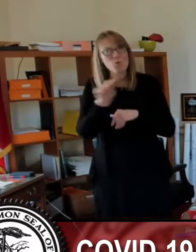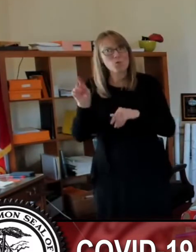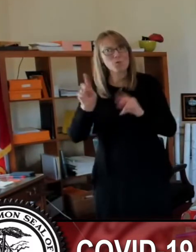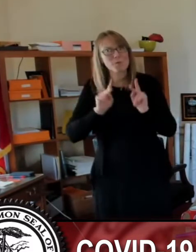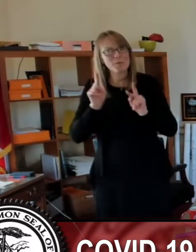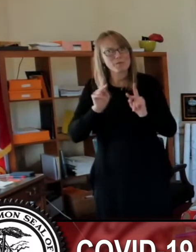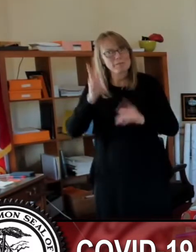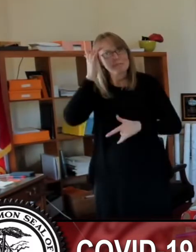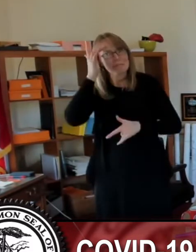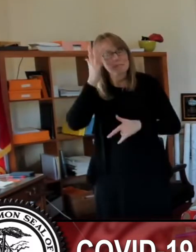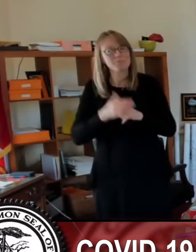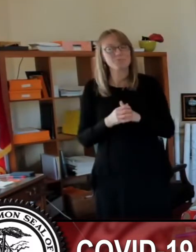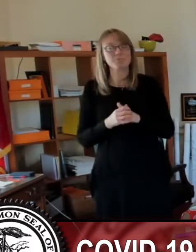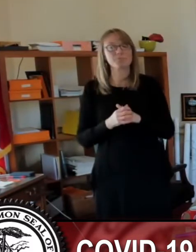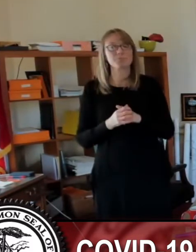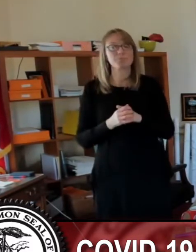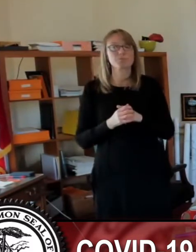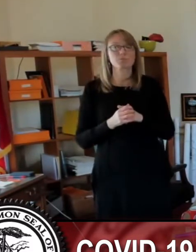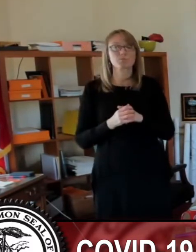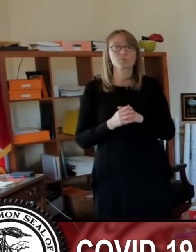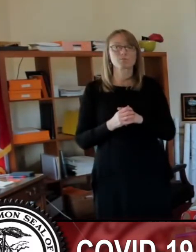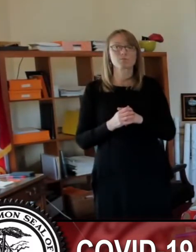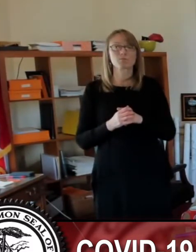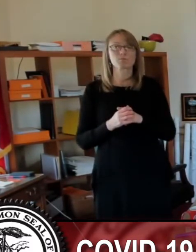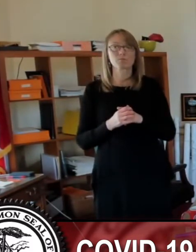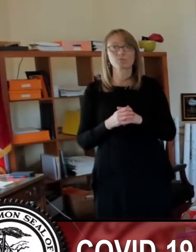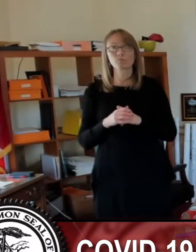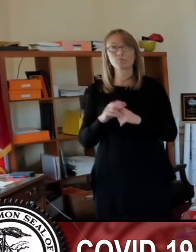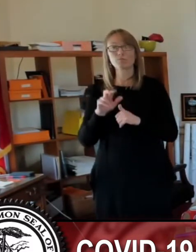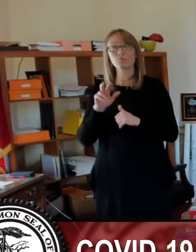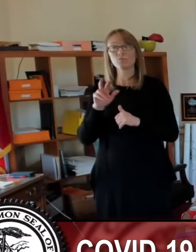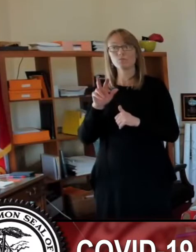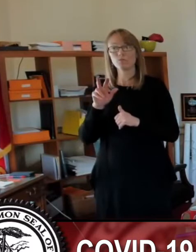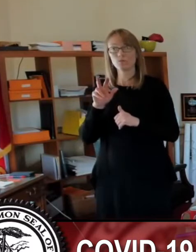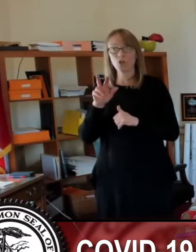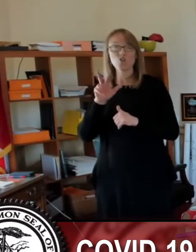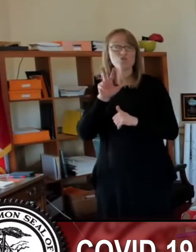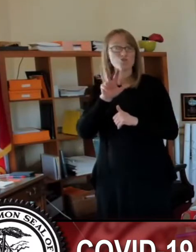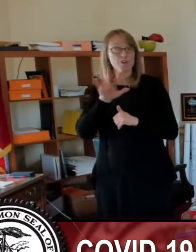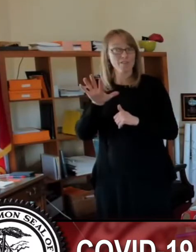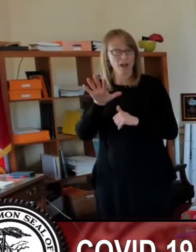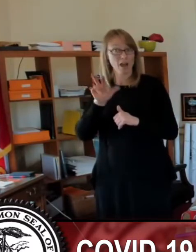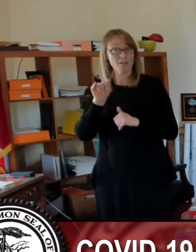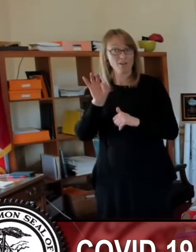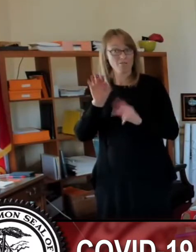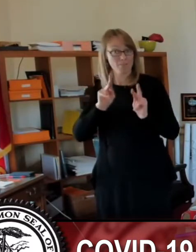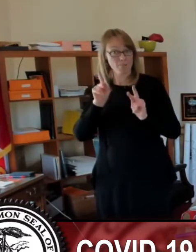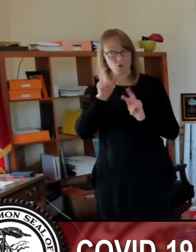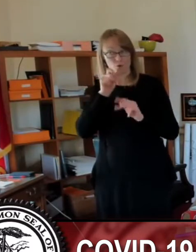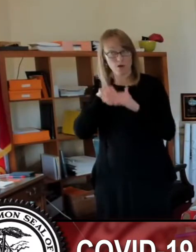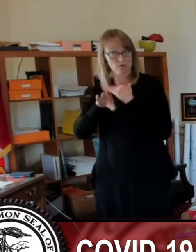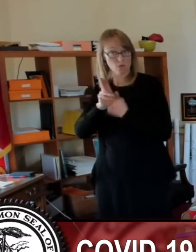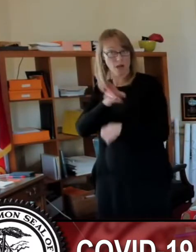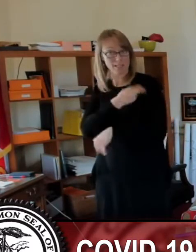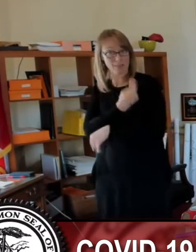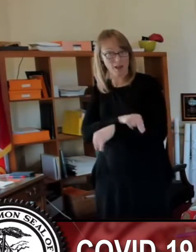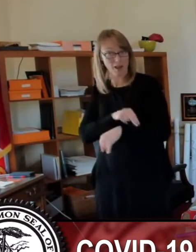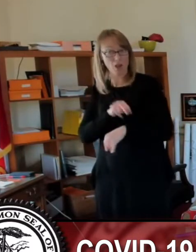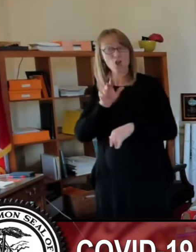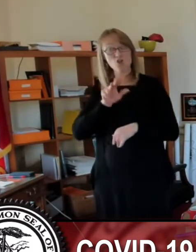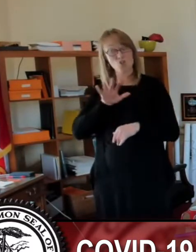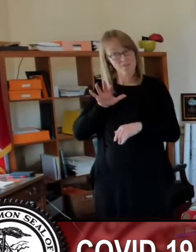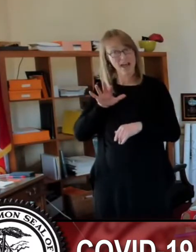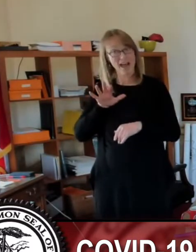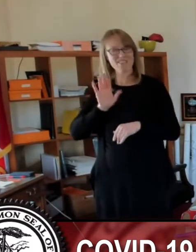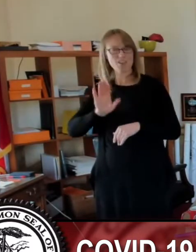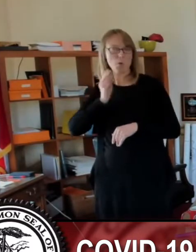416 people that are in the hospital, 35 of them, their homes are in the city of St. Louis. So the city of St. Louis is actually doing better